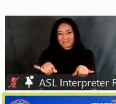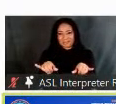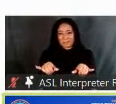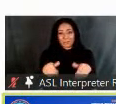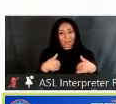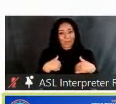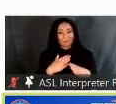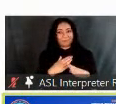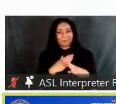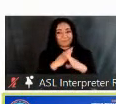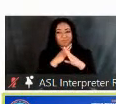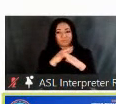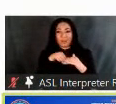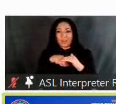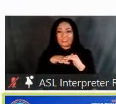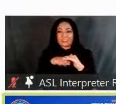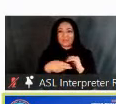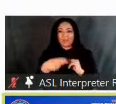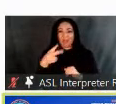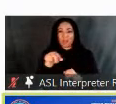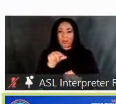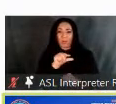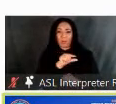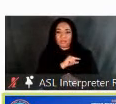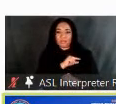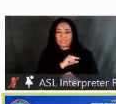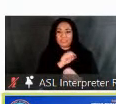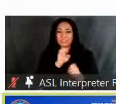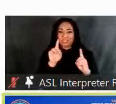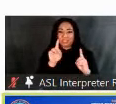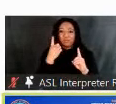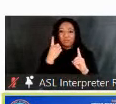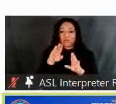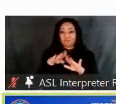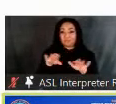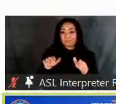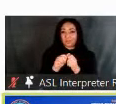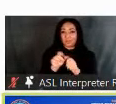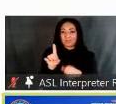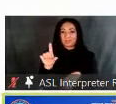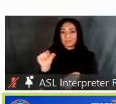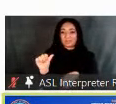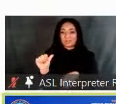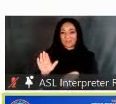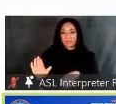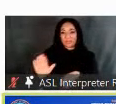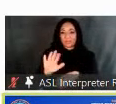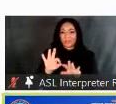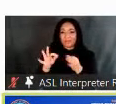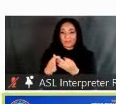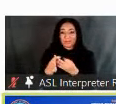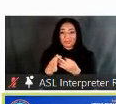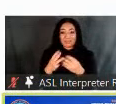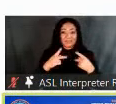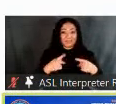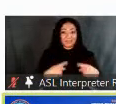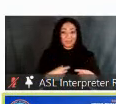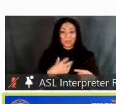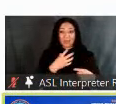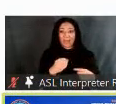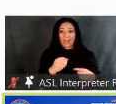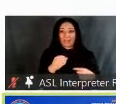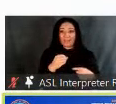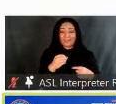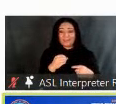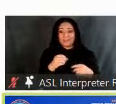accessing high-quality education for children with disabilities and their families, including physical inaccessibility, a lack